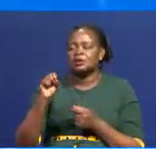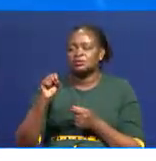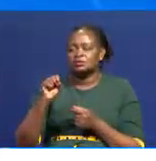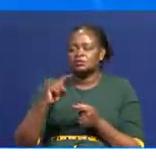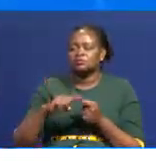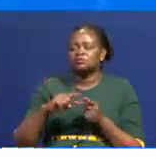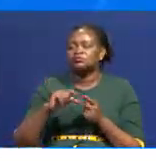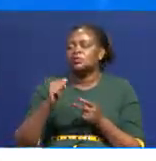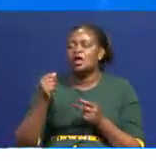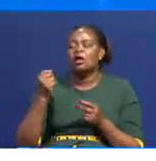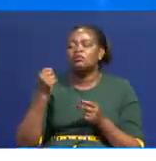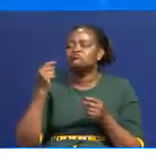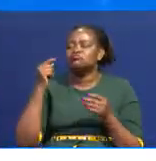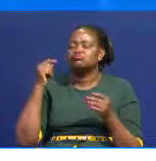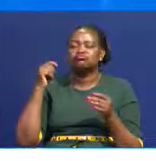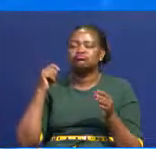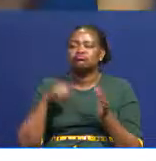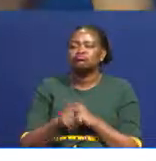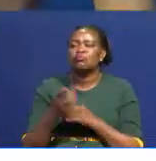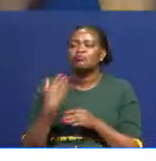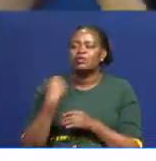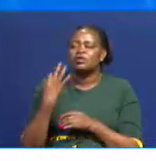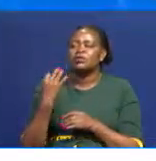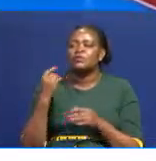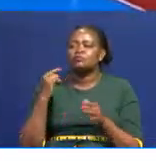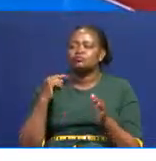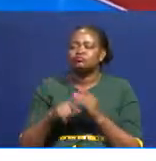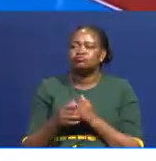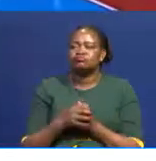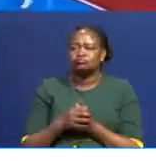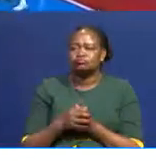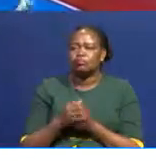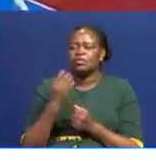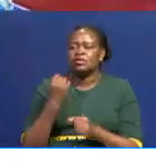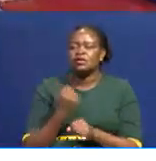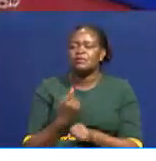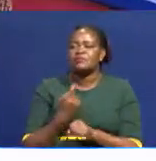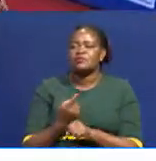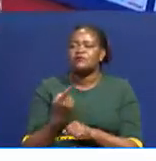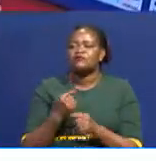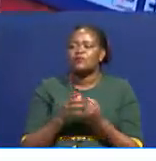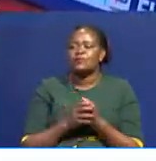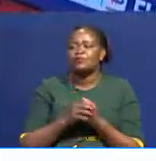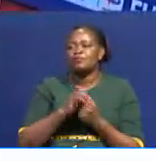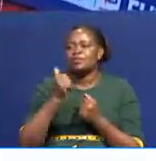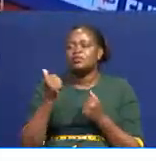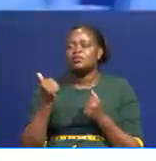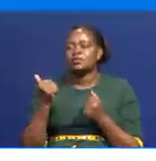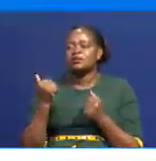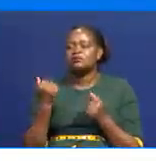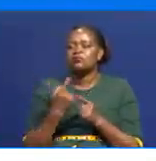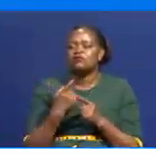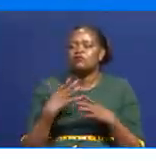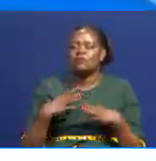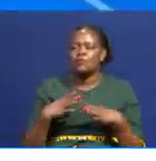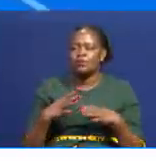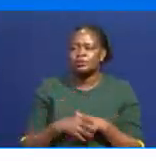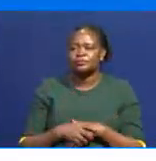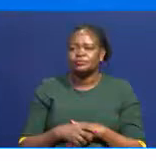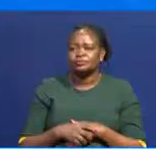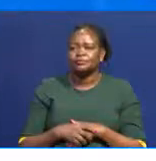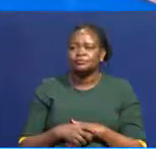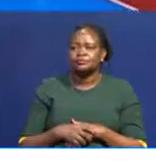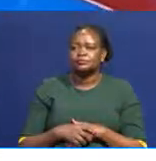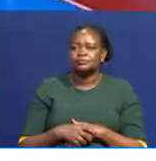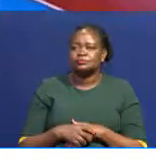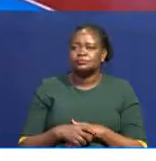Fini doubled the advantage before 3 more goals in the space of 3 minutes from Ismail Amazal, and Safin Cherry's brace made it